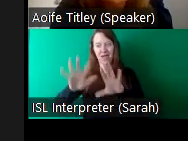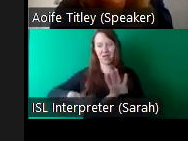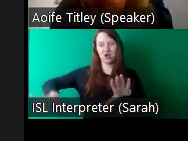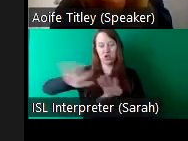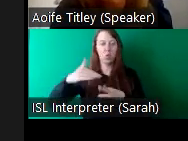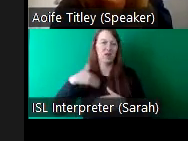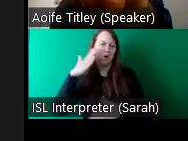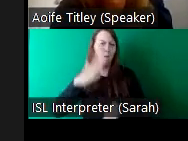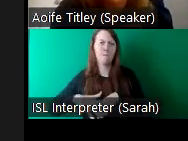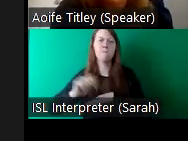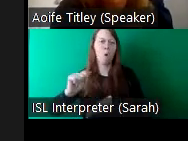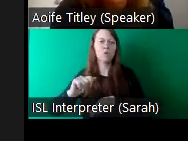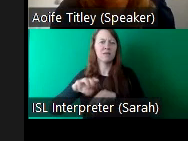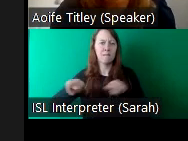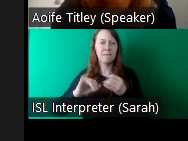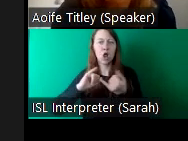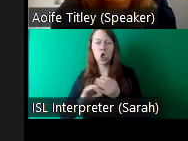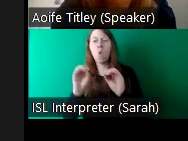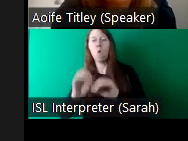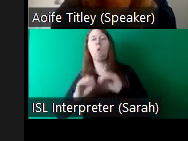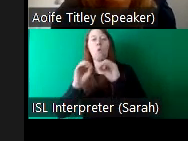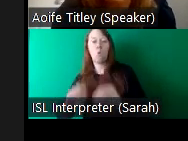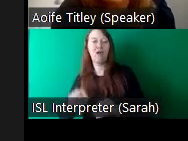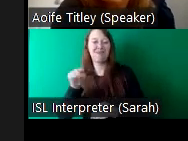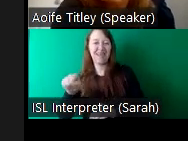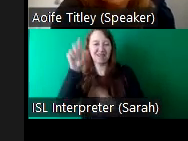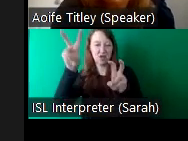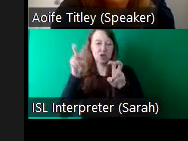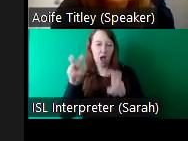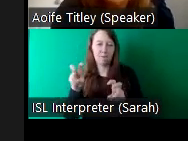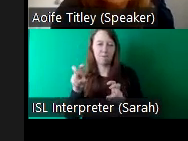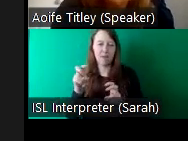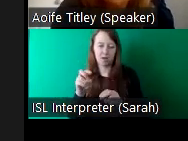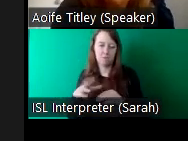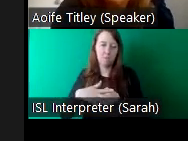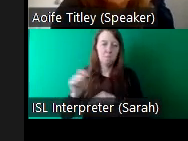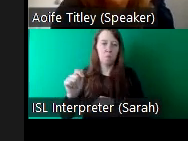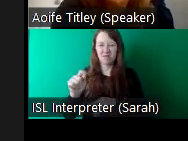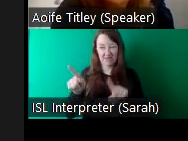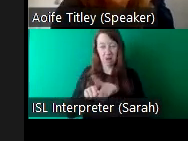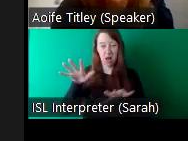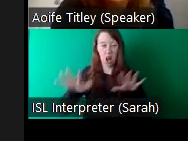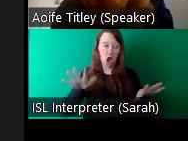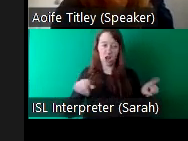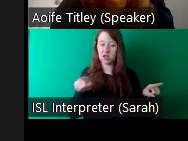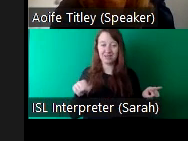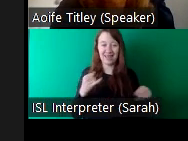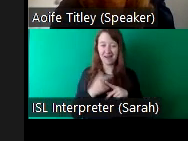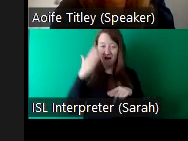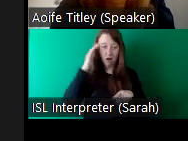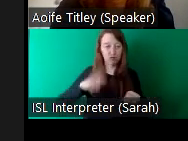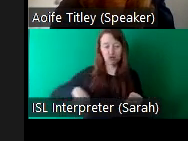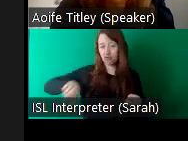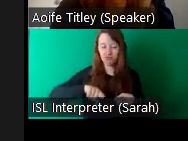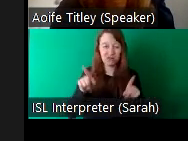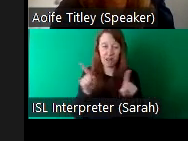white people or people coming from the cultural majority who would be involved in the design and delivery of GCE programs within the Irish sector. We also